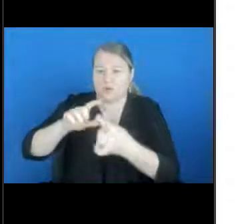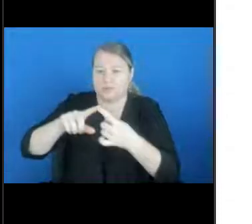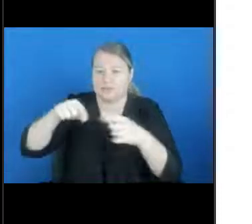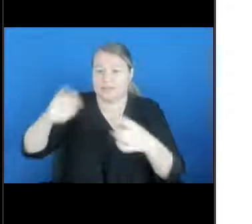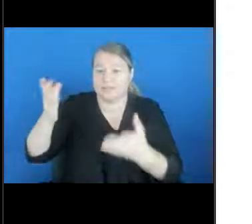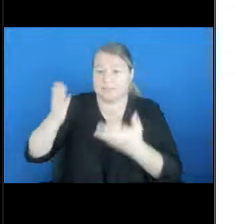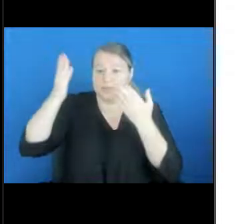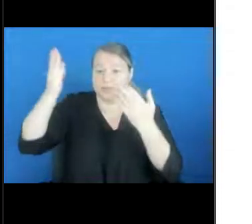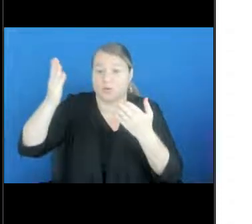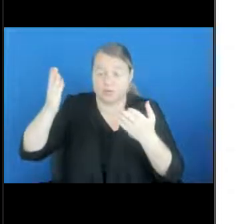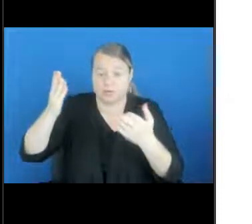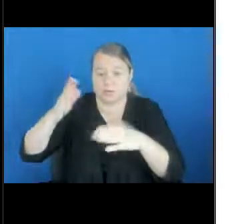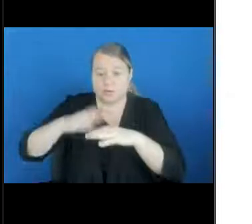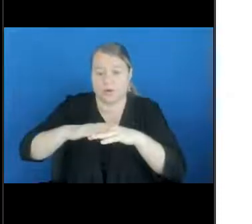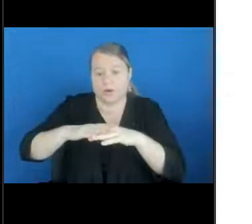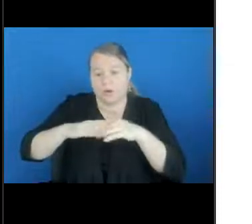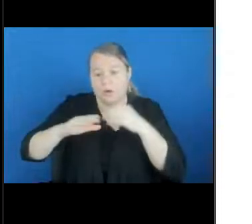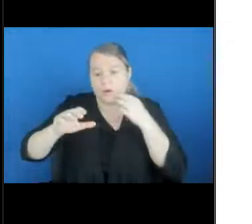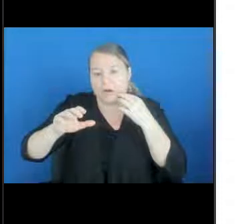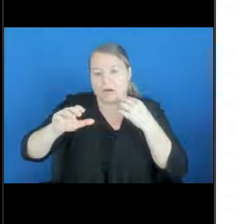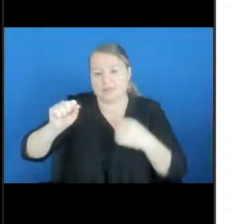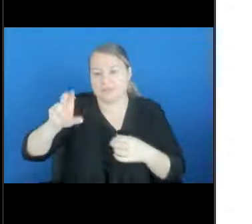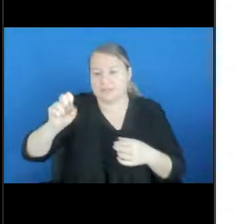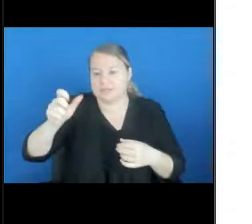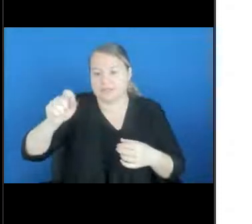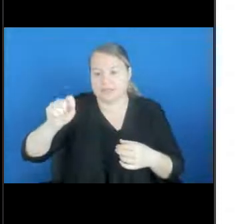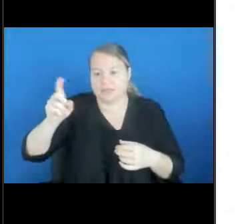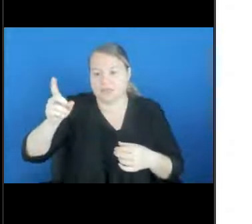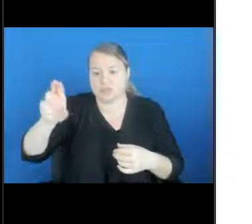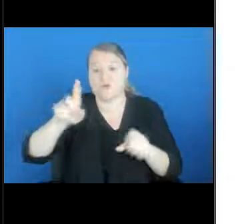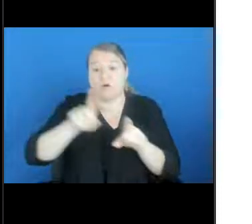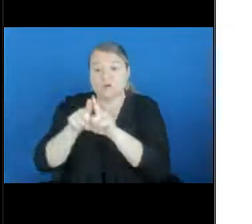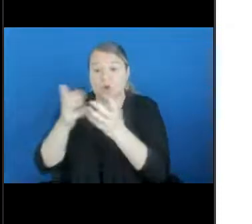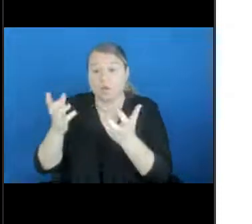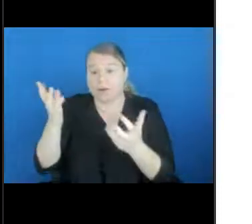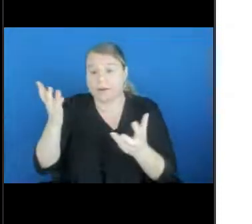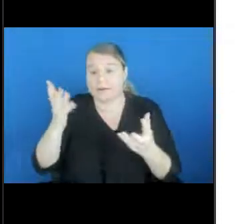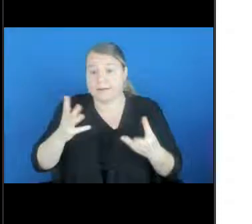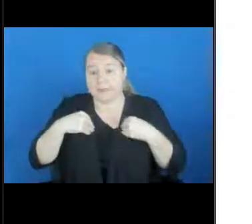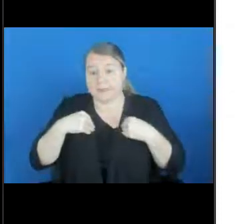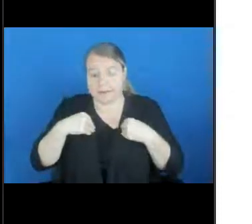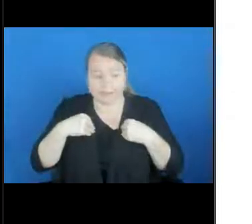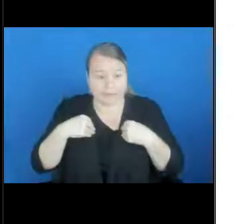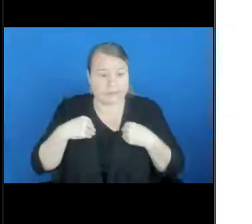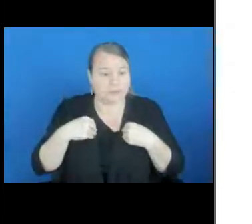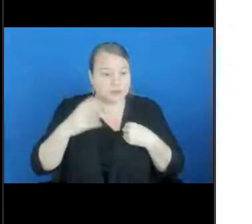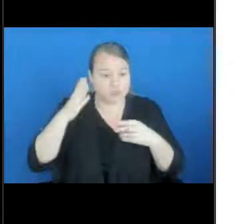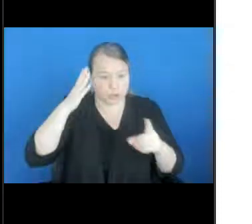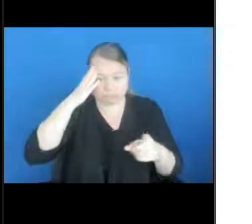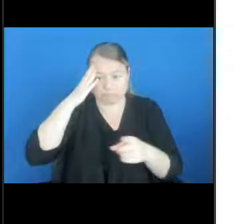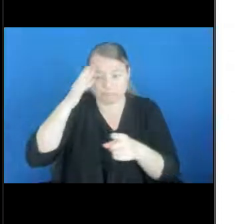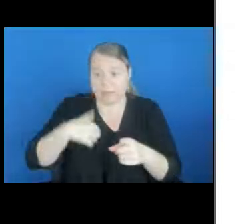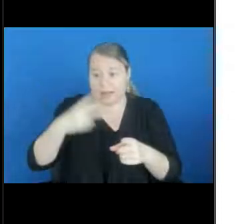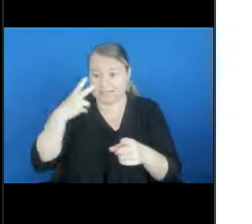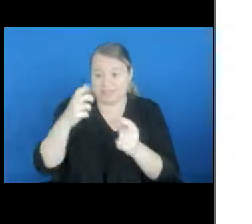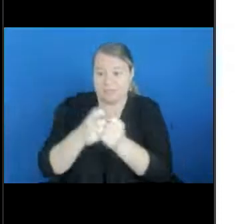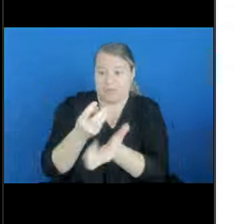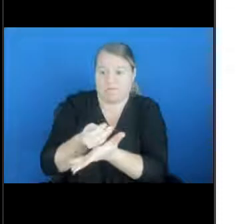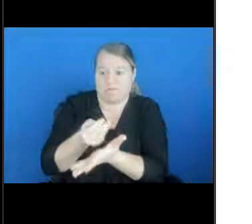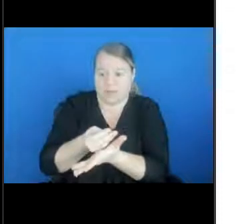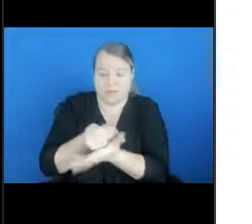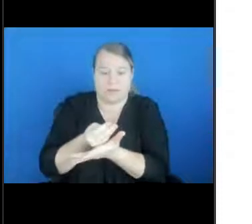on Frontier Drive. And also want to acknowledge, I see with the funding that we do have